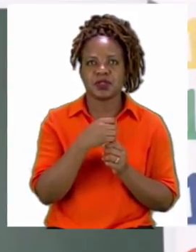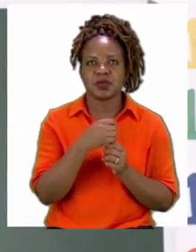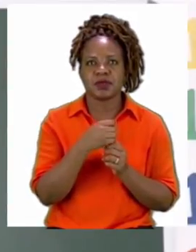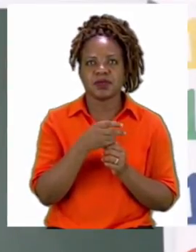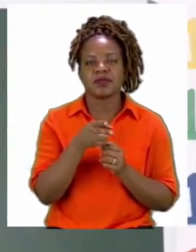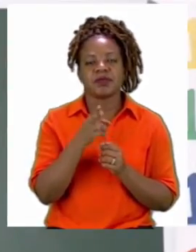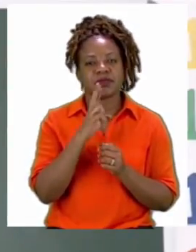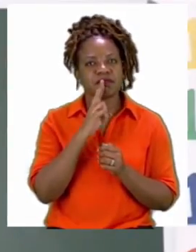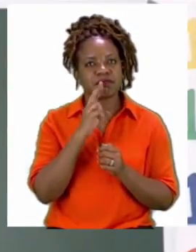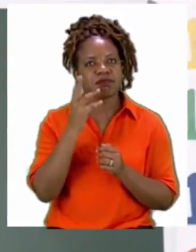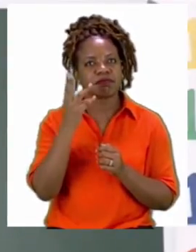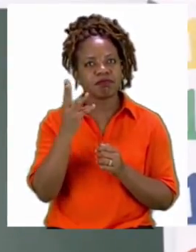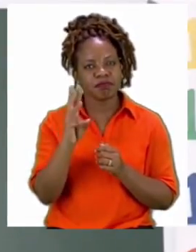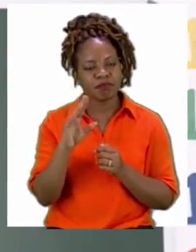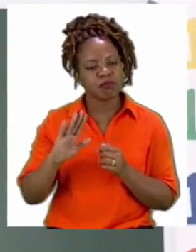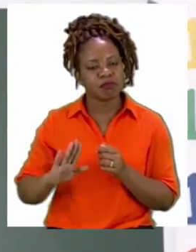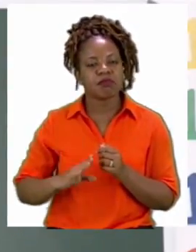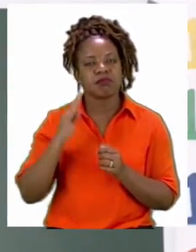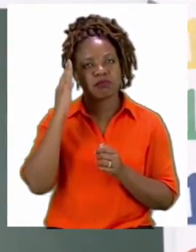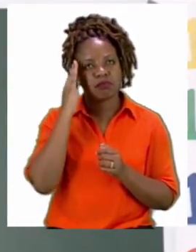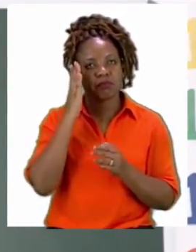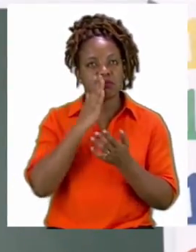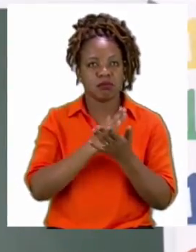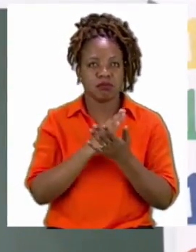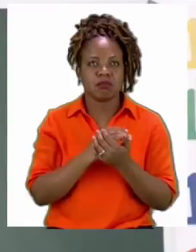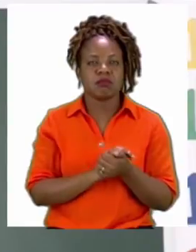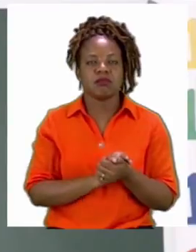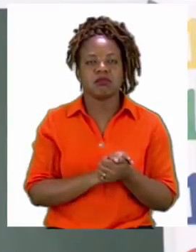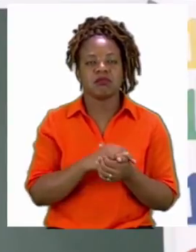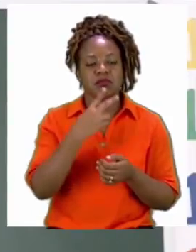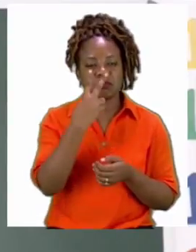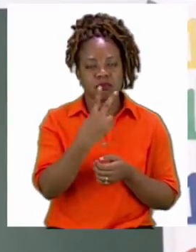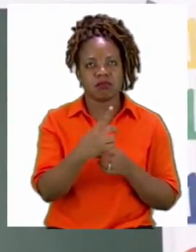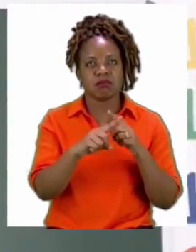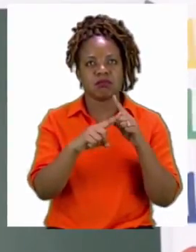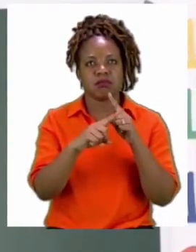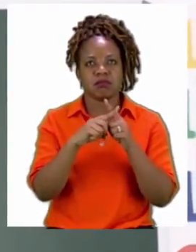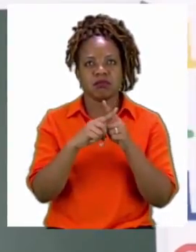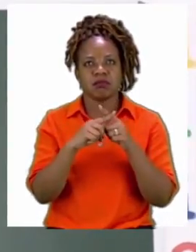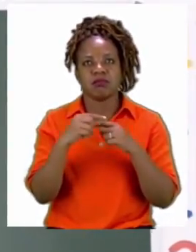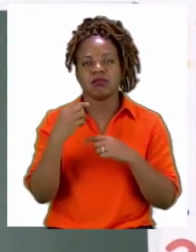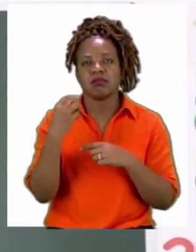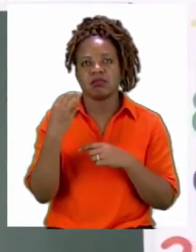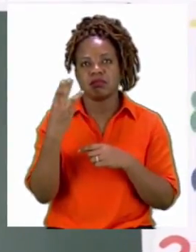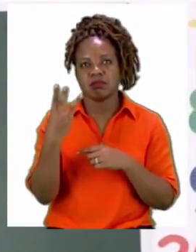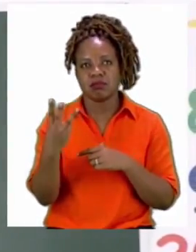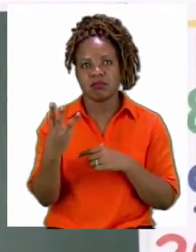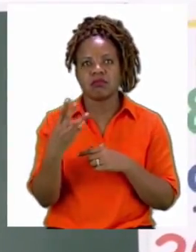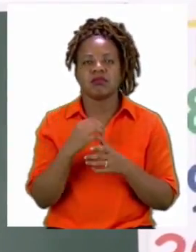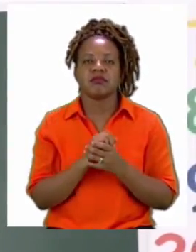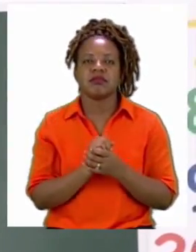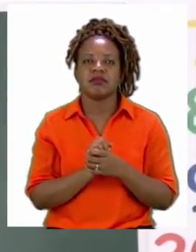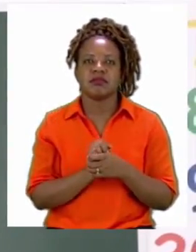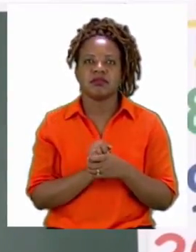equals 6. We want to find out if it is correct. So 2 sets of 3 equals